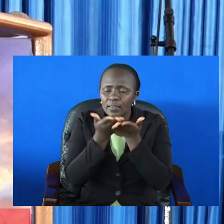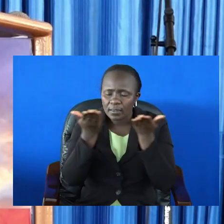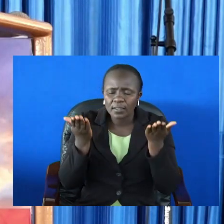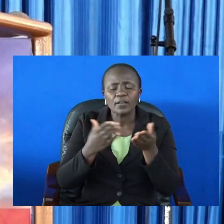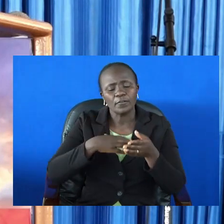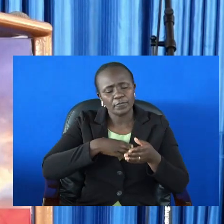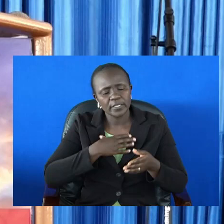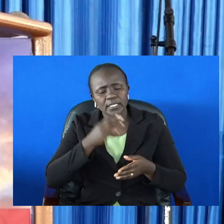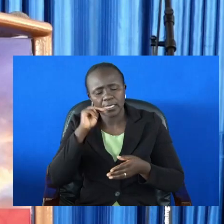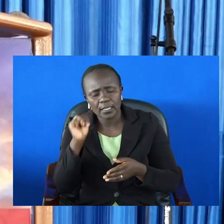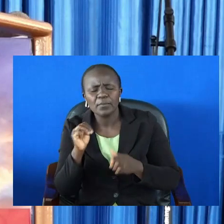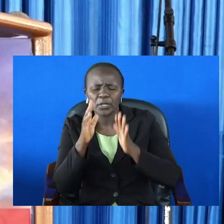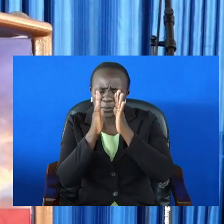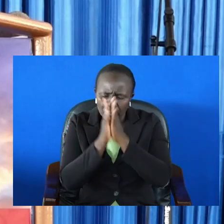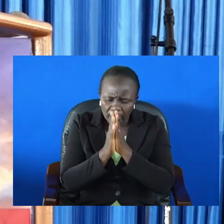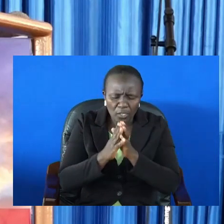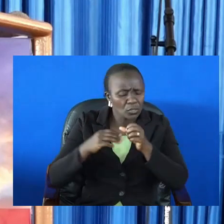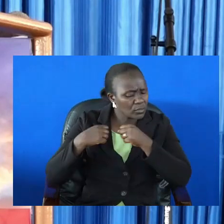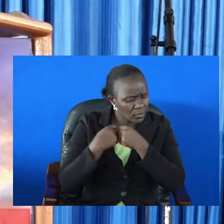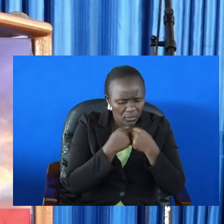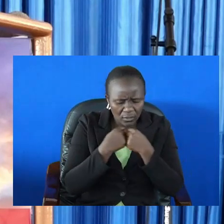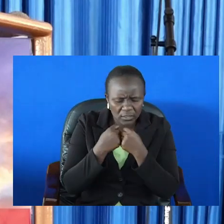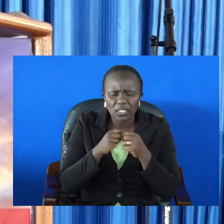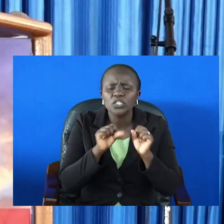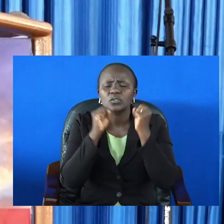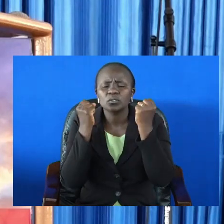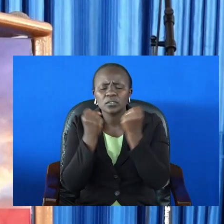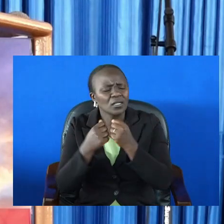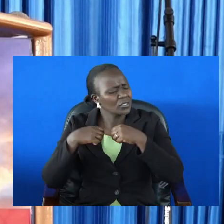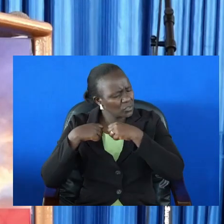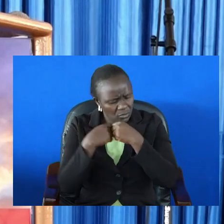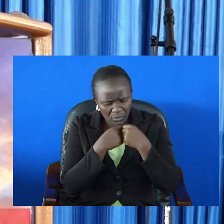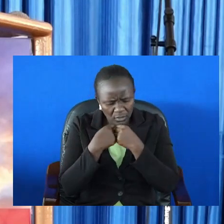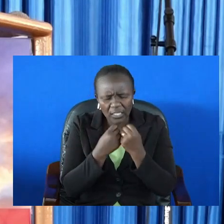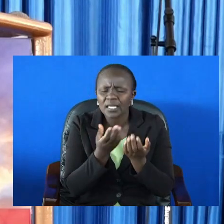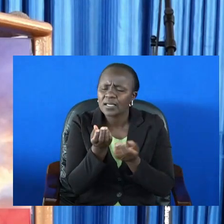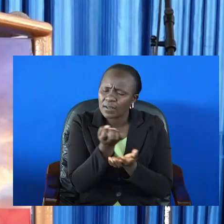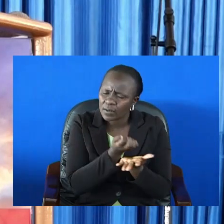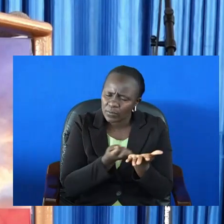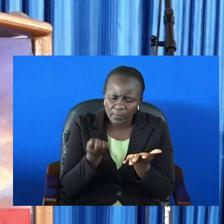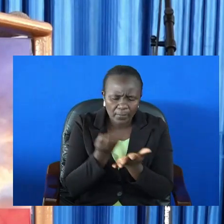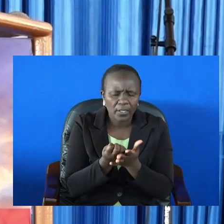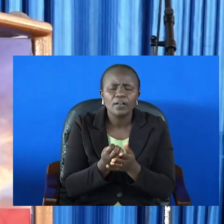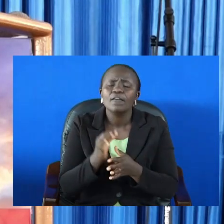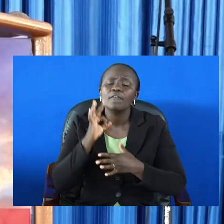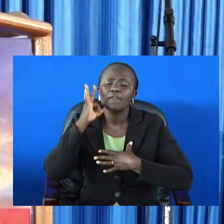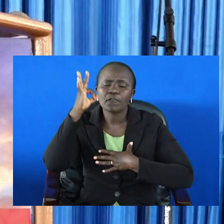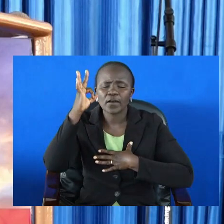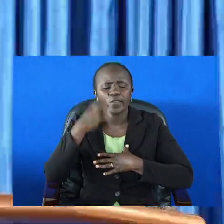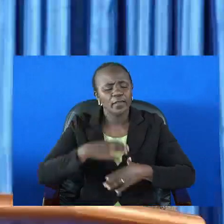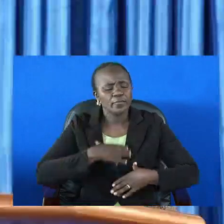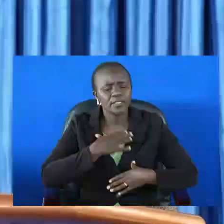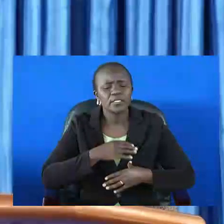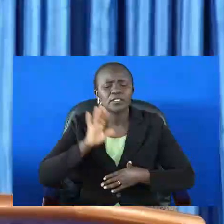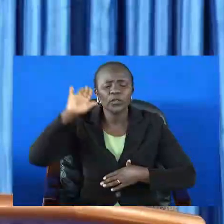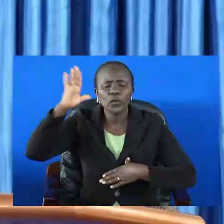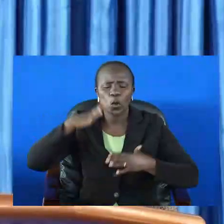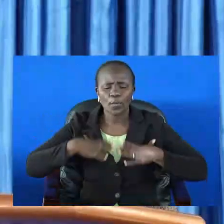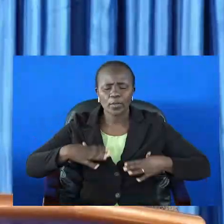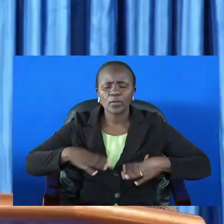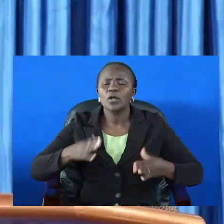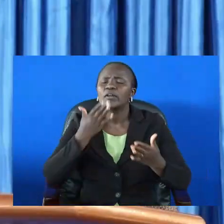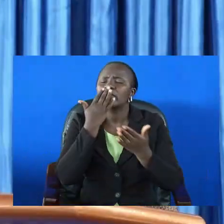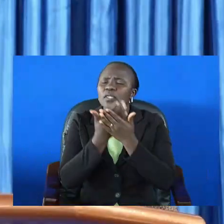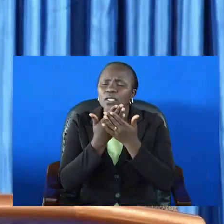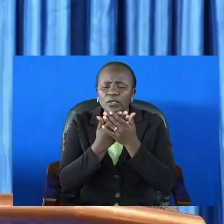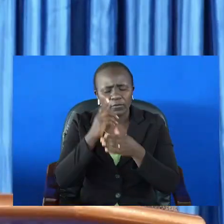visit. Pray for those who are struggling socially. We pray for those who are struggling economically. The Father, you may visit your people. And we thank you for being